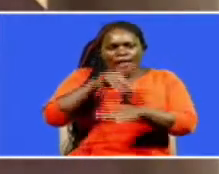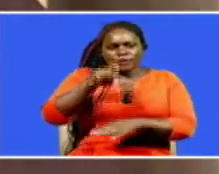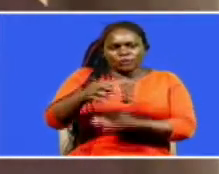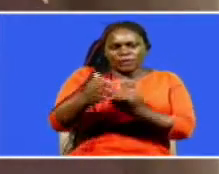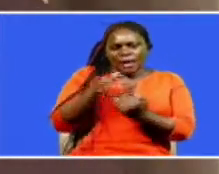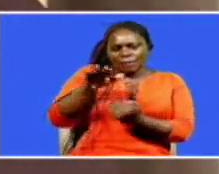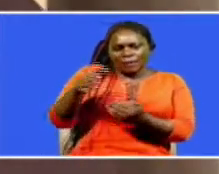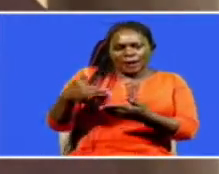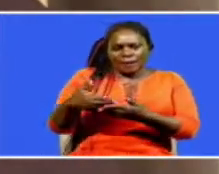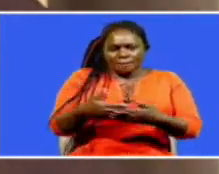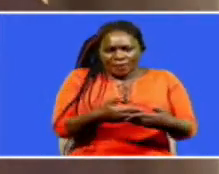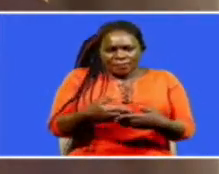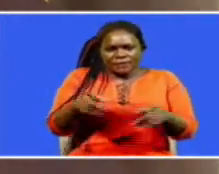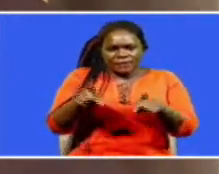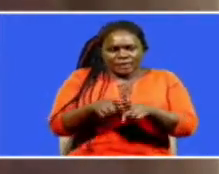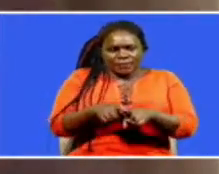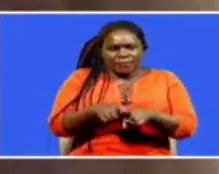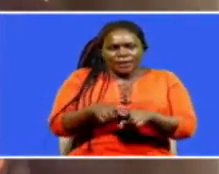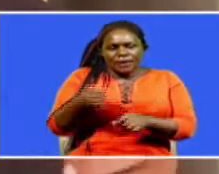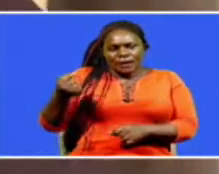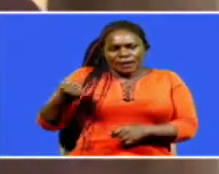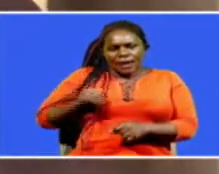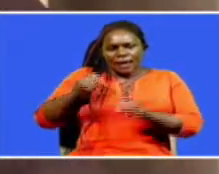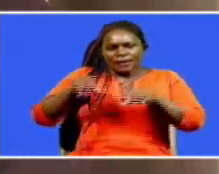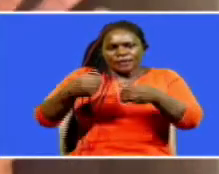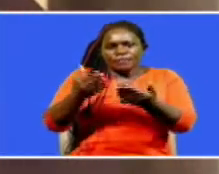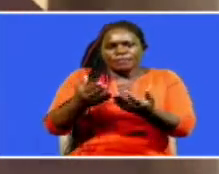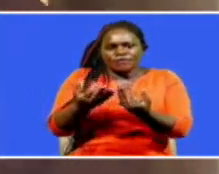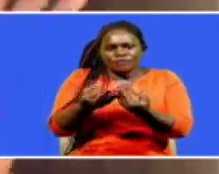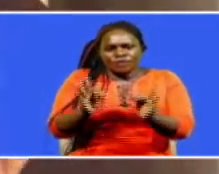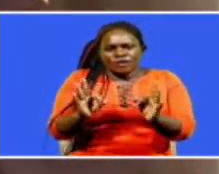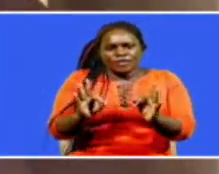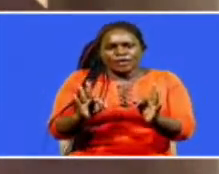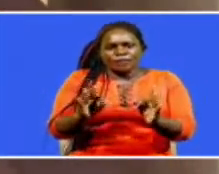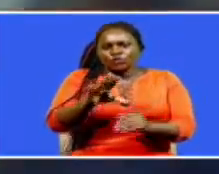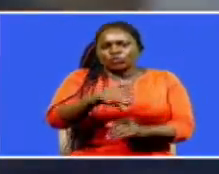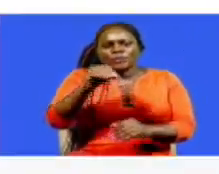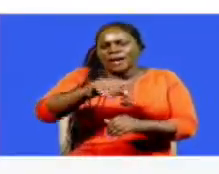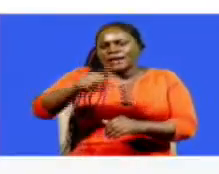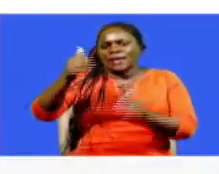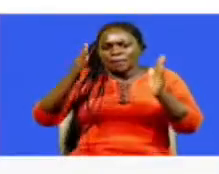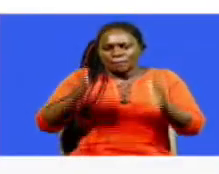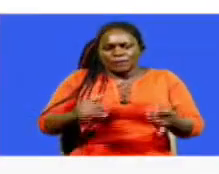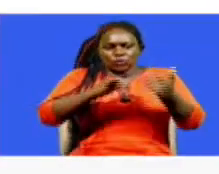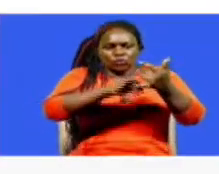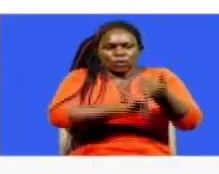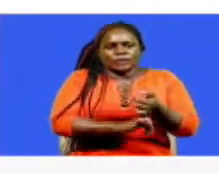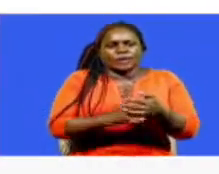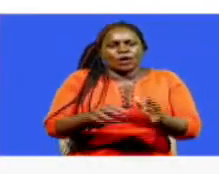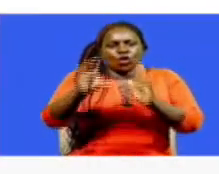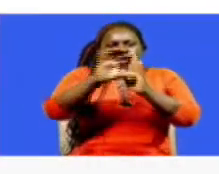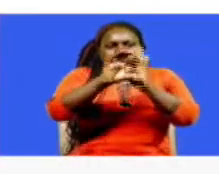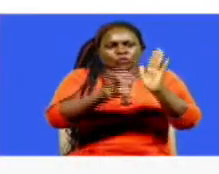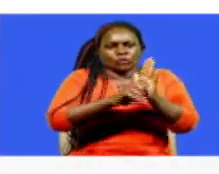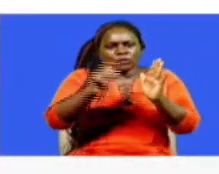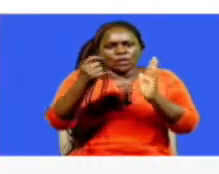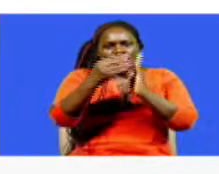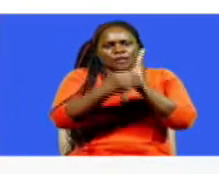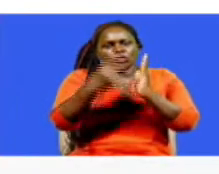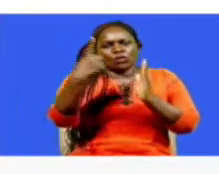mtoto wake, na pia msichana apatiwe uhuru ya kutafuta mwenye atamuoa. According to the Constitution,